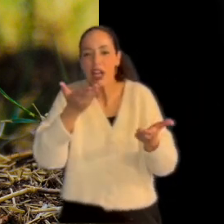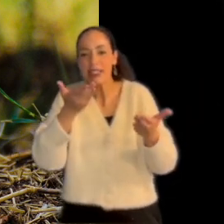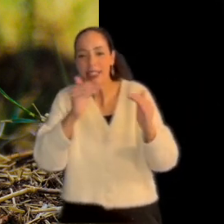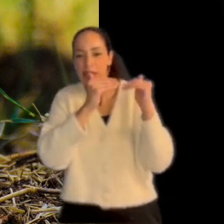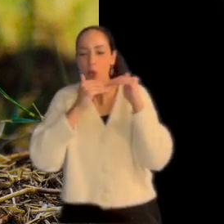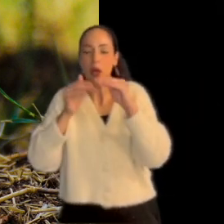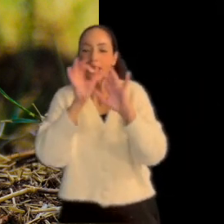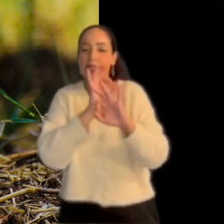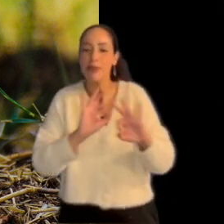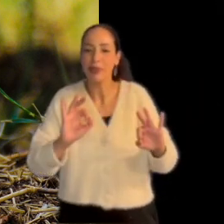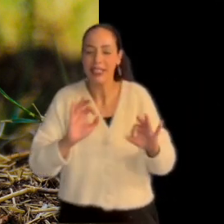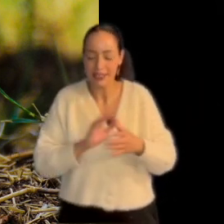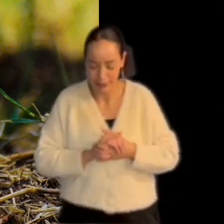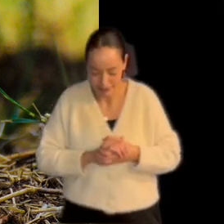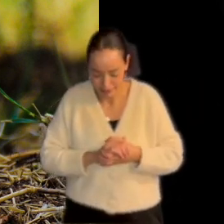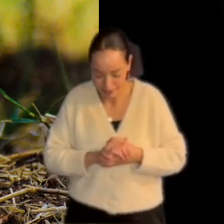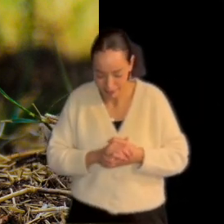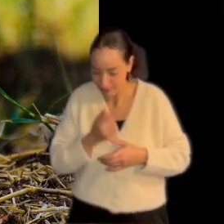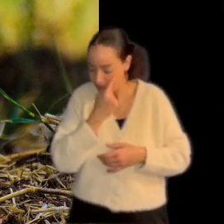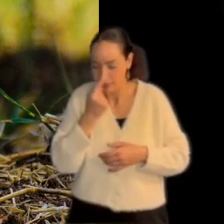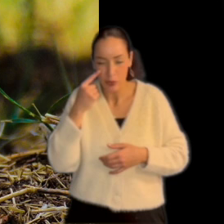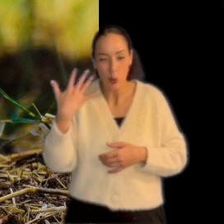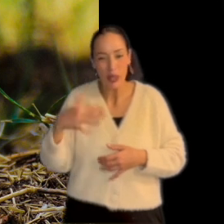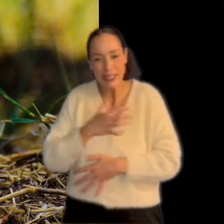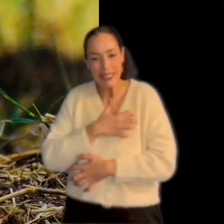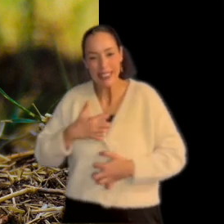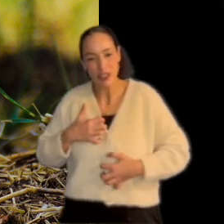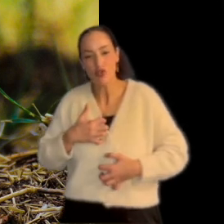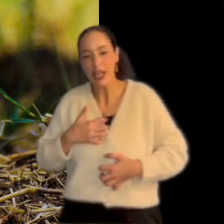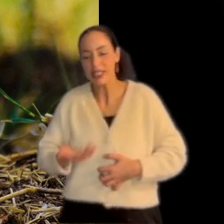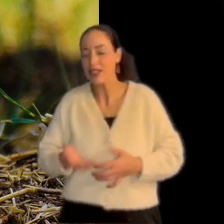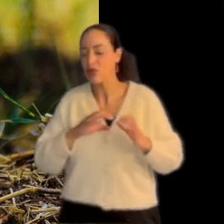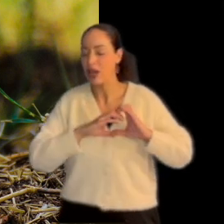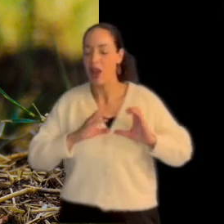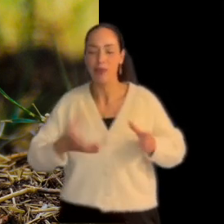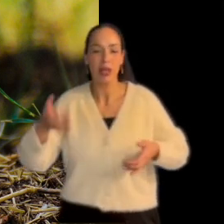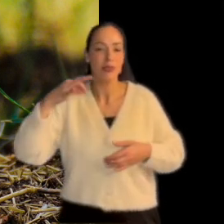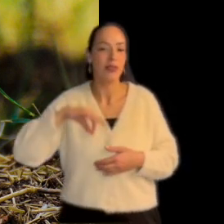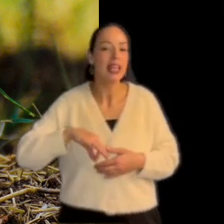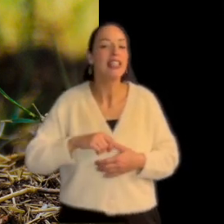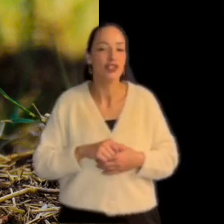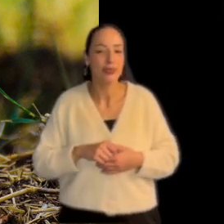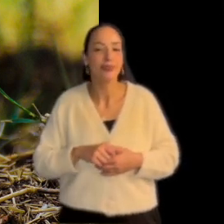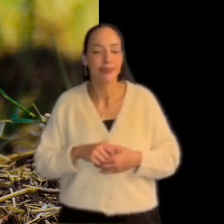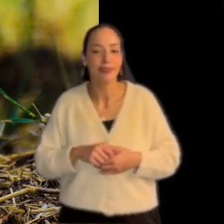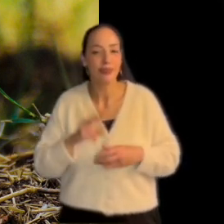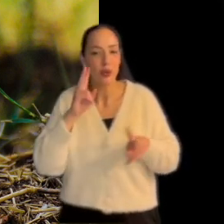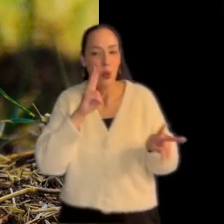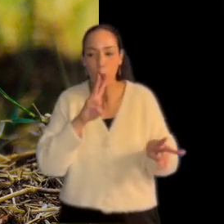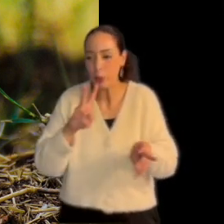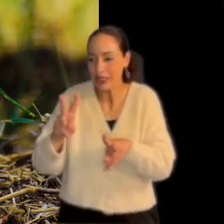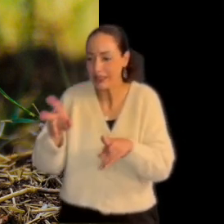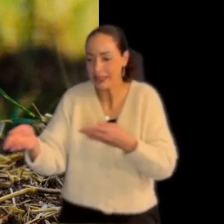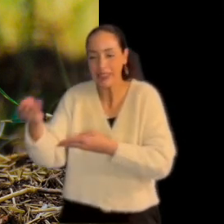privilege. We see those parts of humanity that others do not, and whilst much of the landscape is filled with dark shadows,